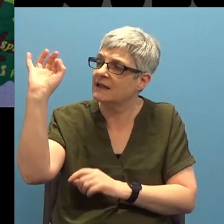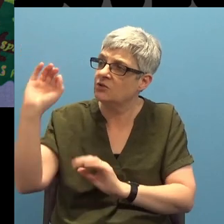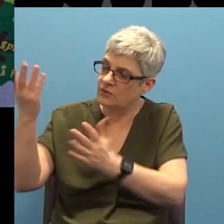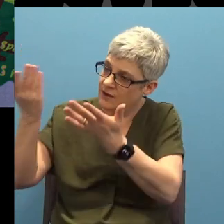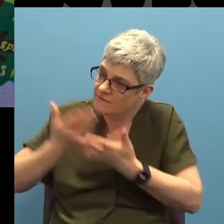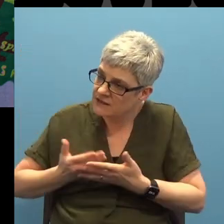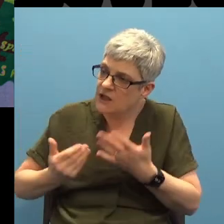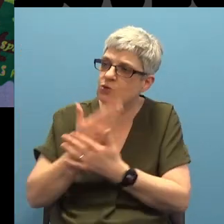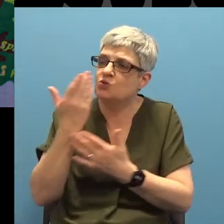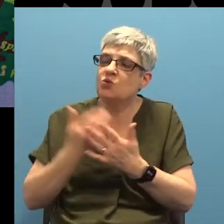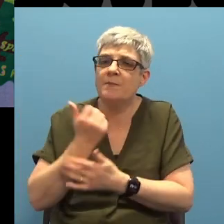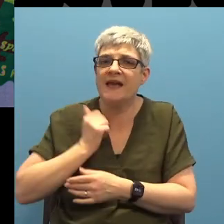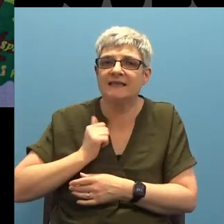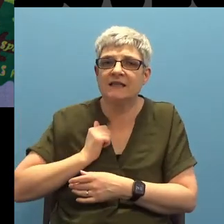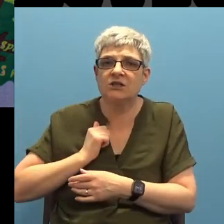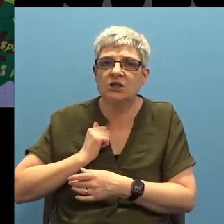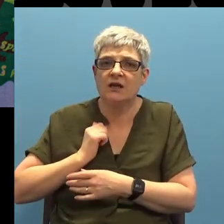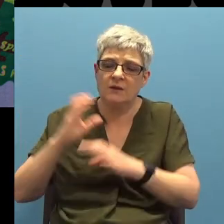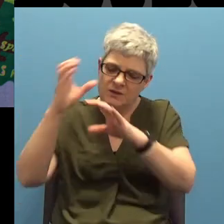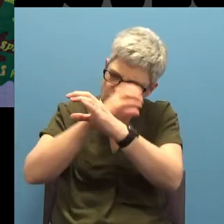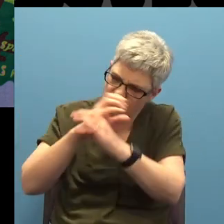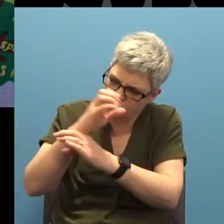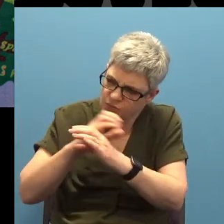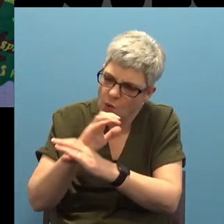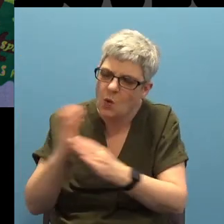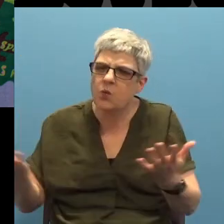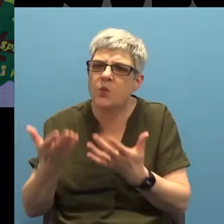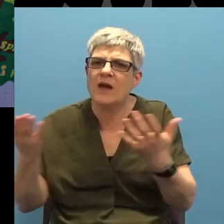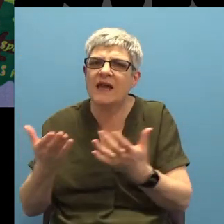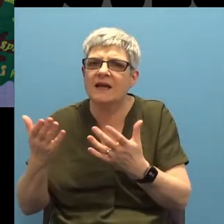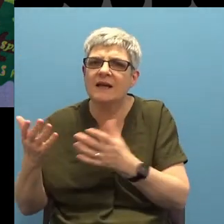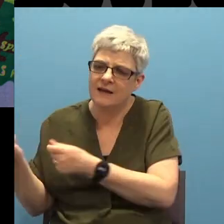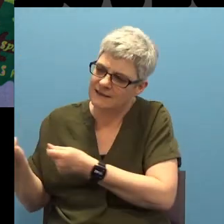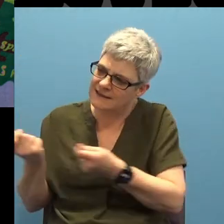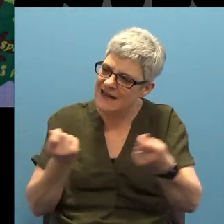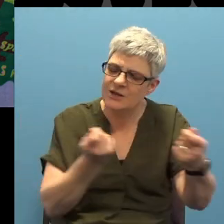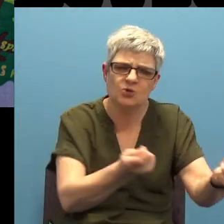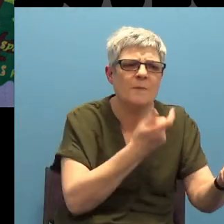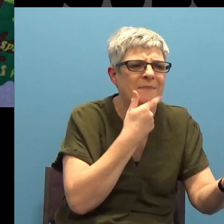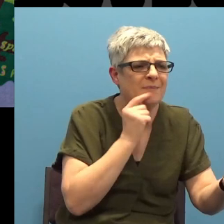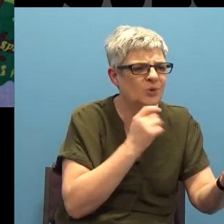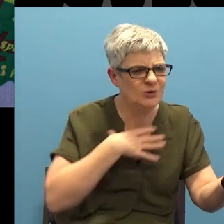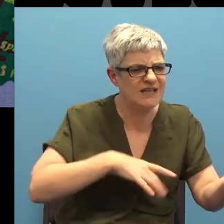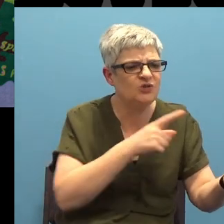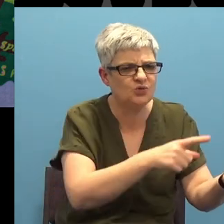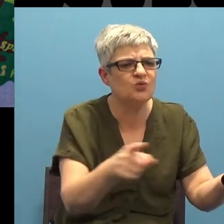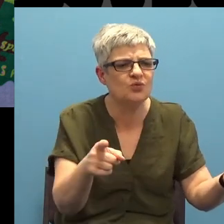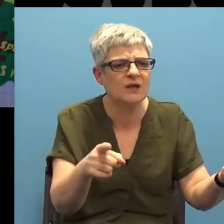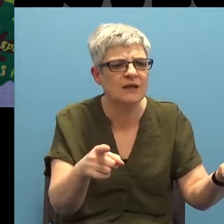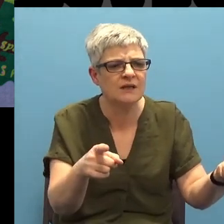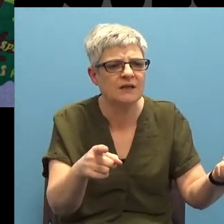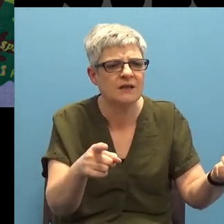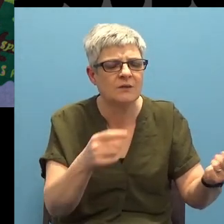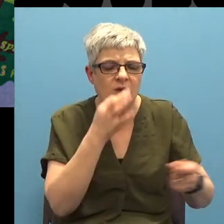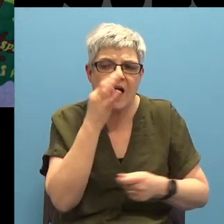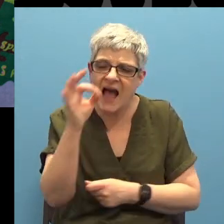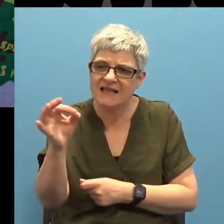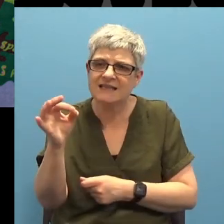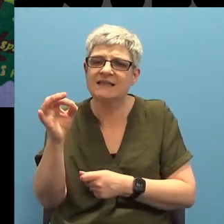might seek you out for where you are and take you to people who need you most. So we ask in Jesus'